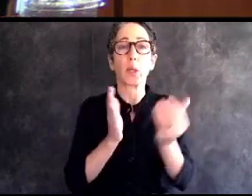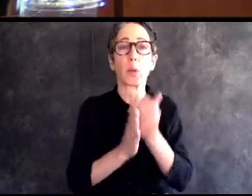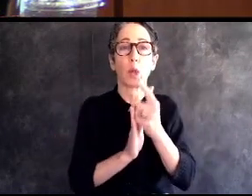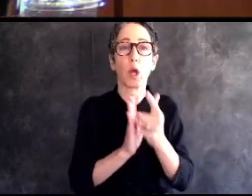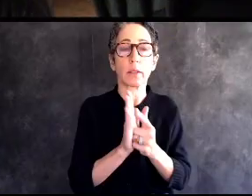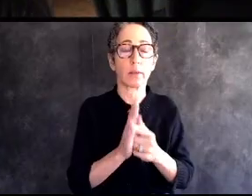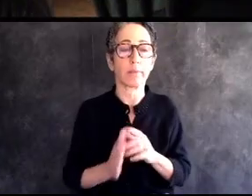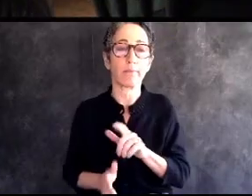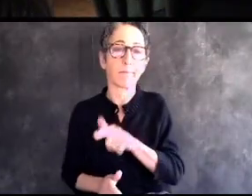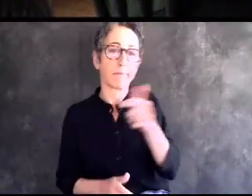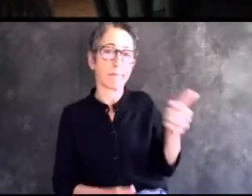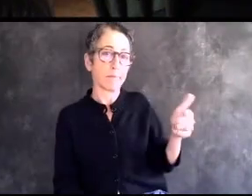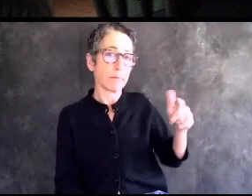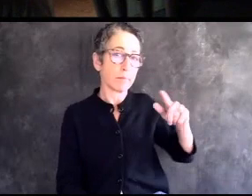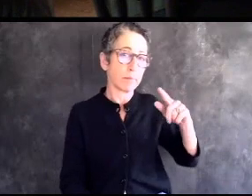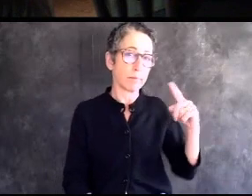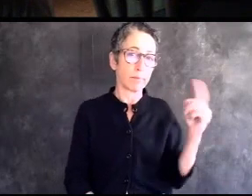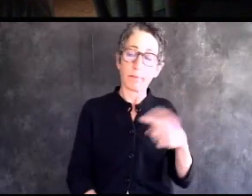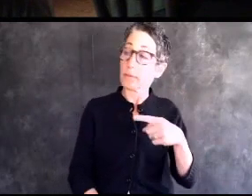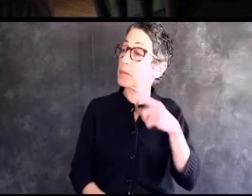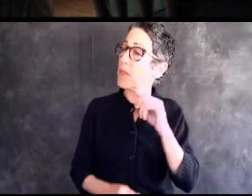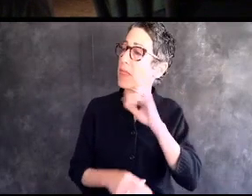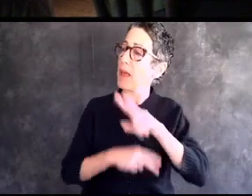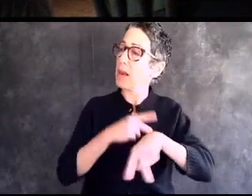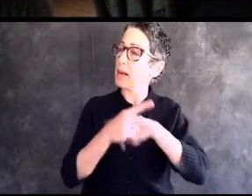of summarization